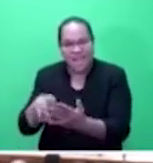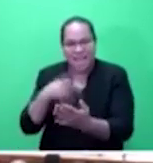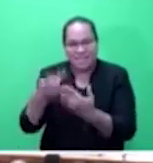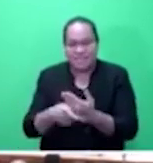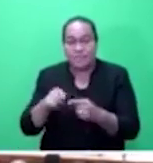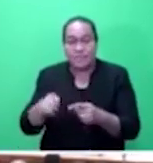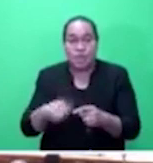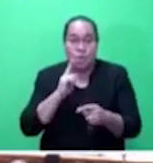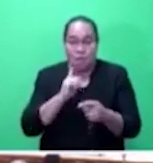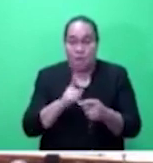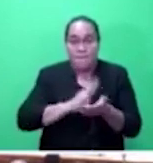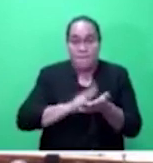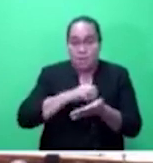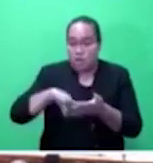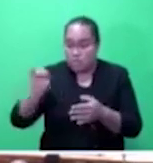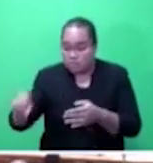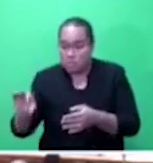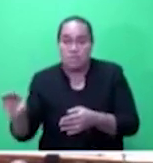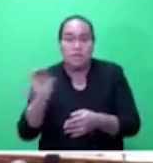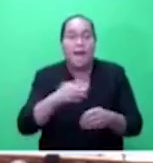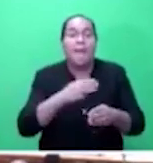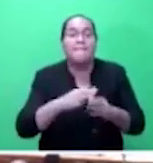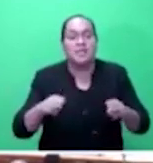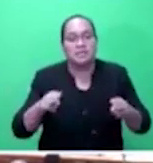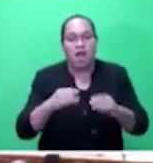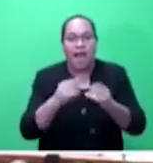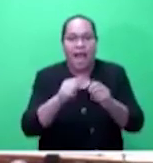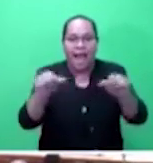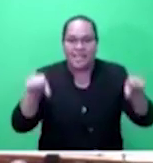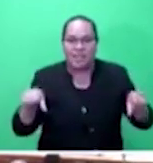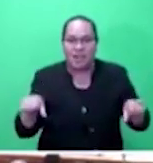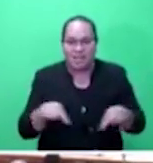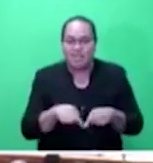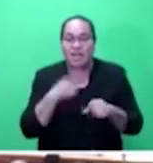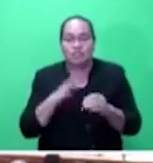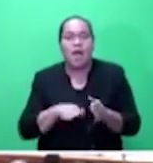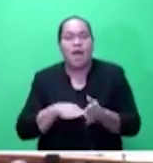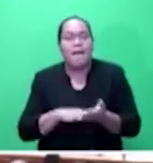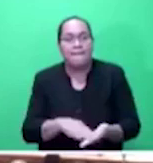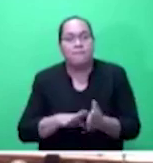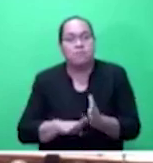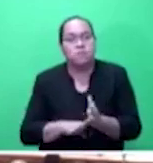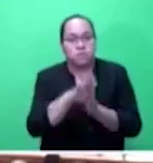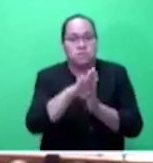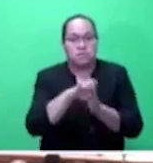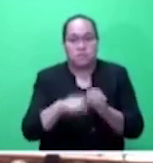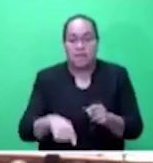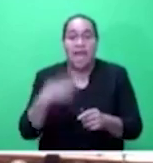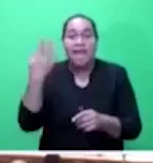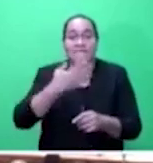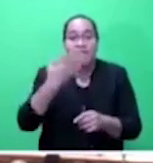the COVID-19 response towards the Ministry of Agriculture to bolster Fiji's food security. In addition, we're allocating $50